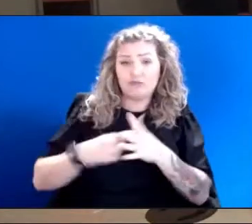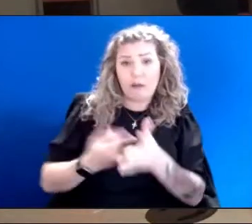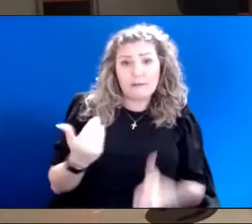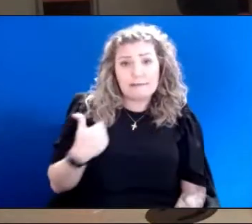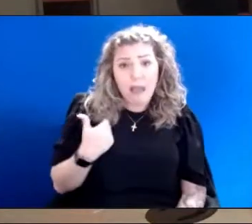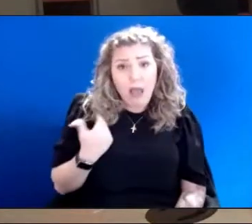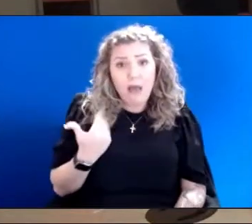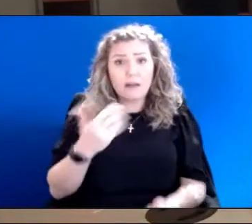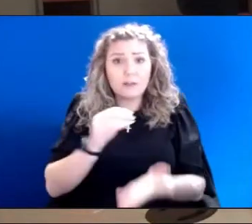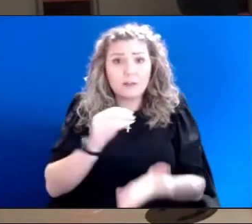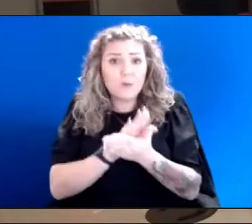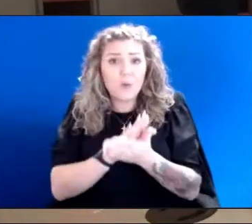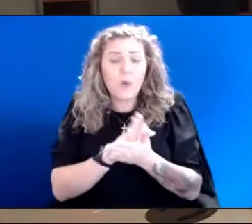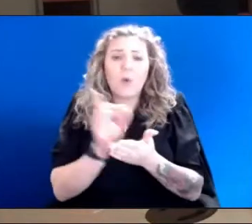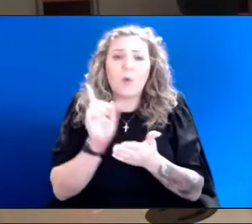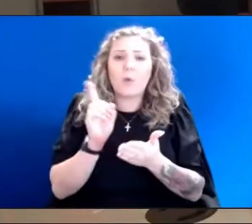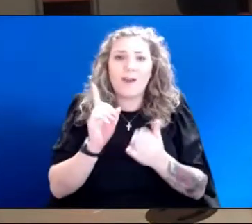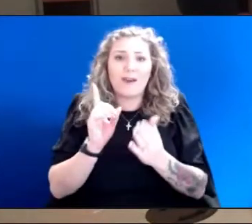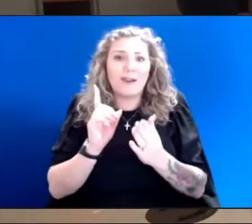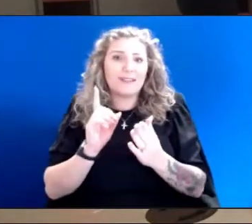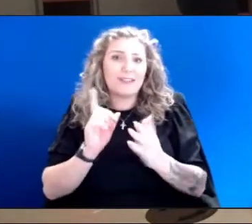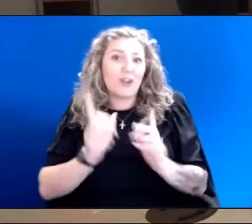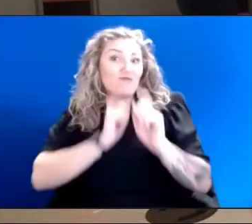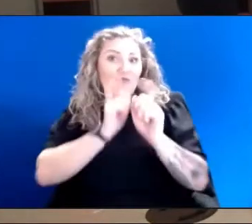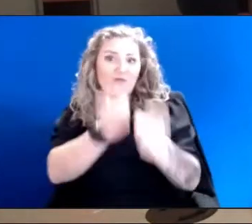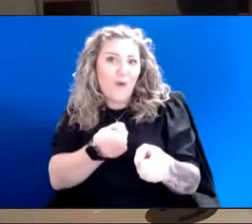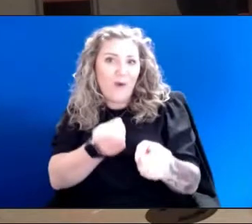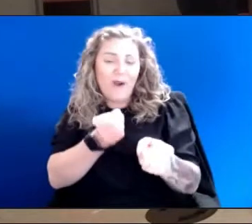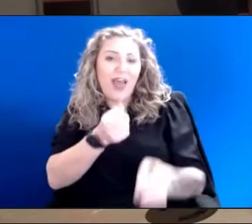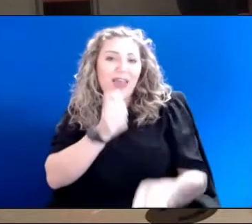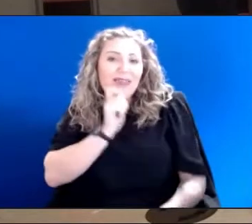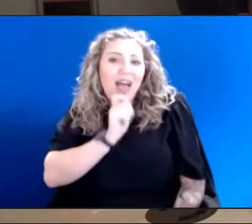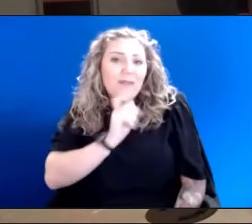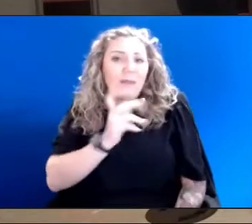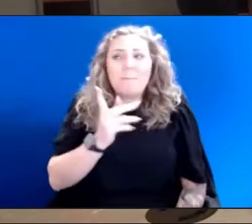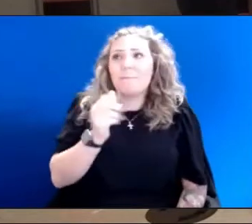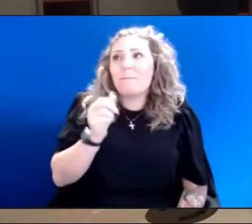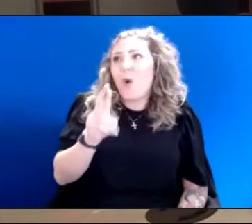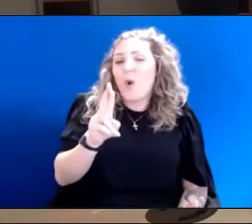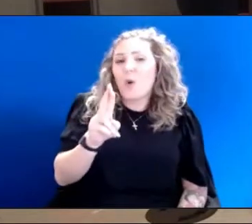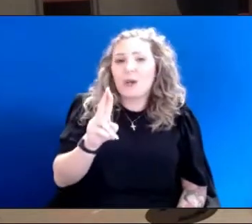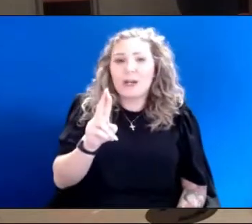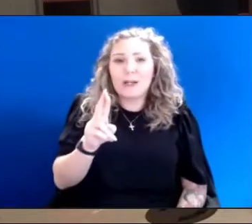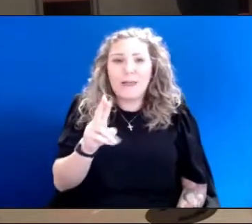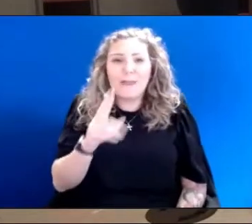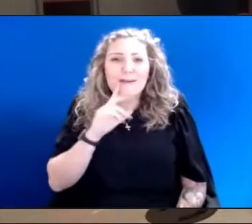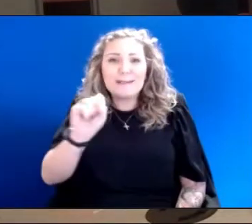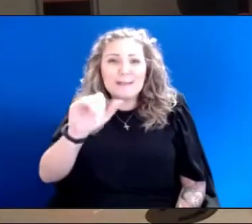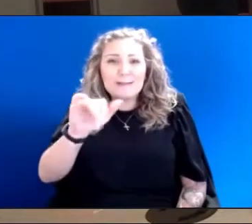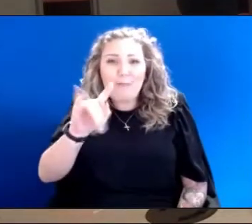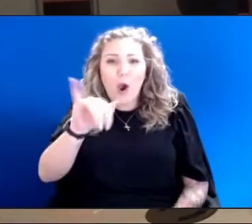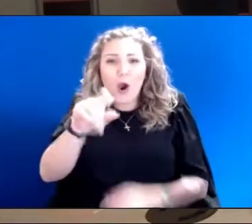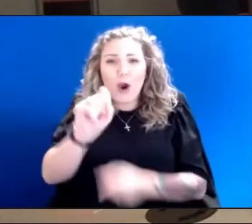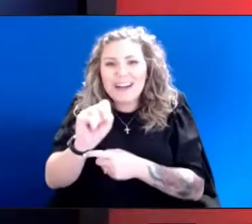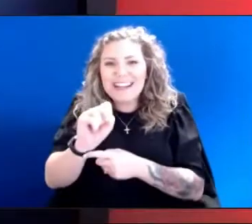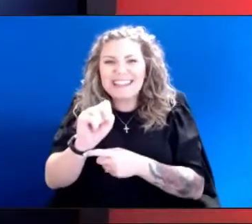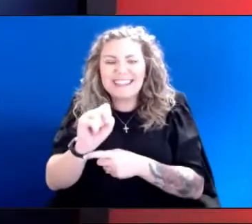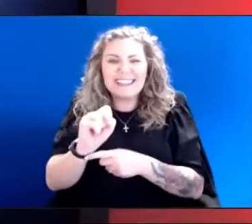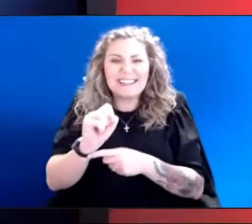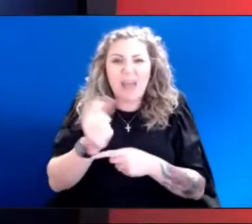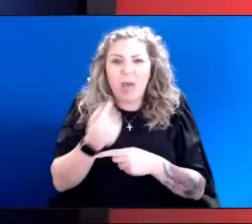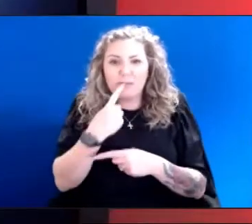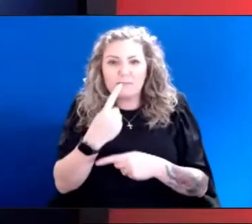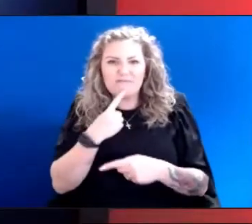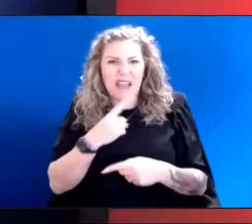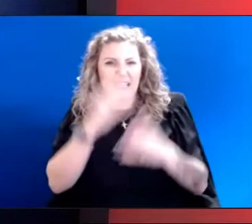Noelenik, where as a reward, the kids are given a lollipop or Smarties or whatever. Like, again, I don't remember as a kid my